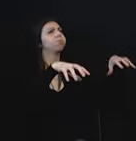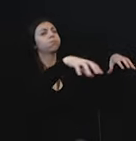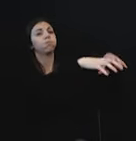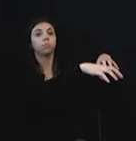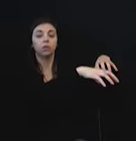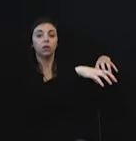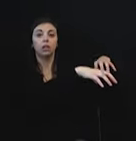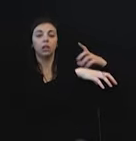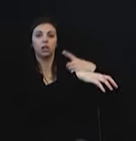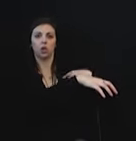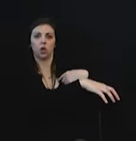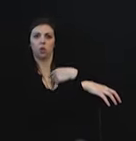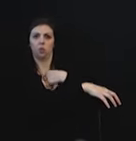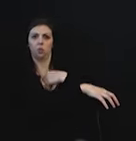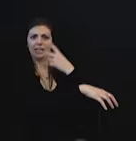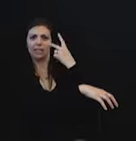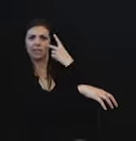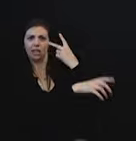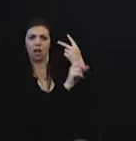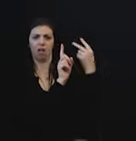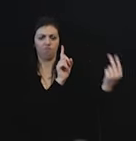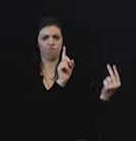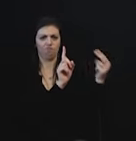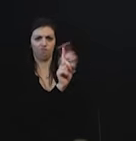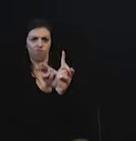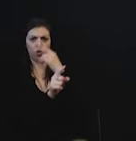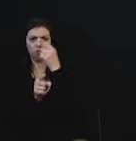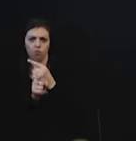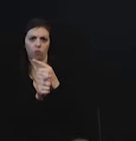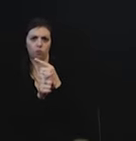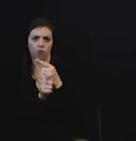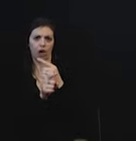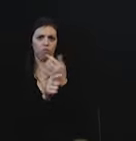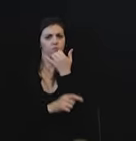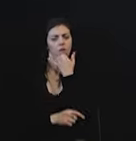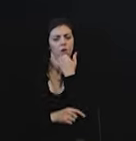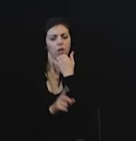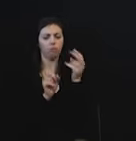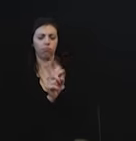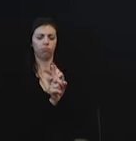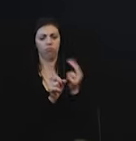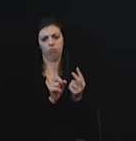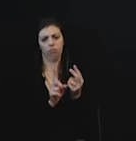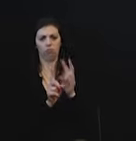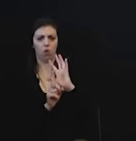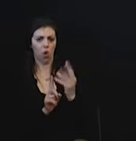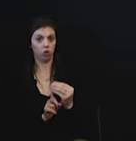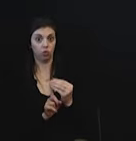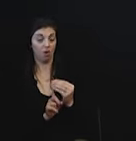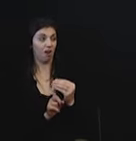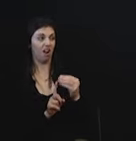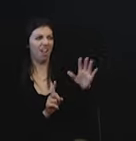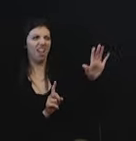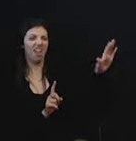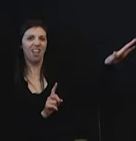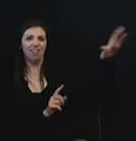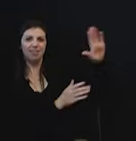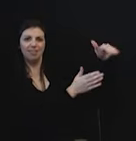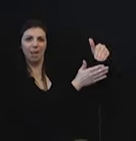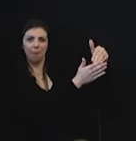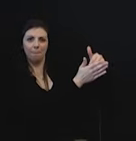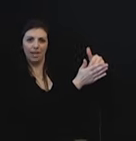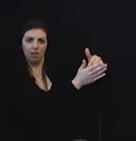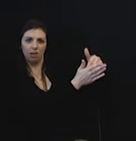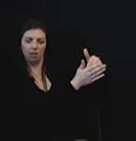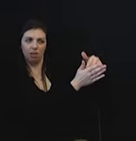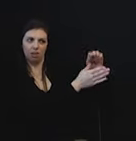I experience a right versus wrong culture on this side of the world, on that side of the world, there is an honor and shame